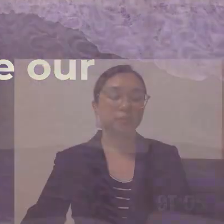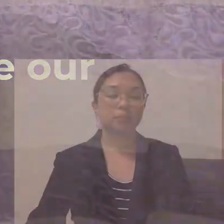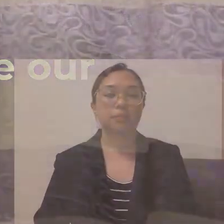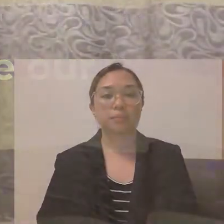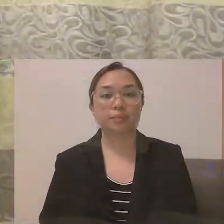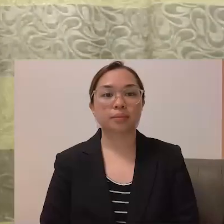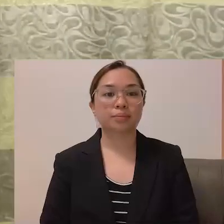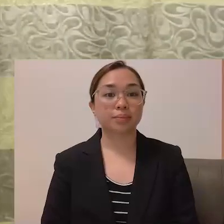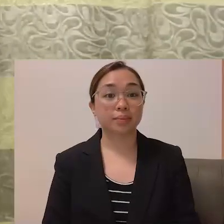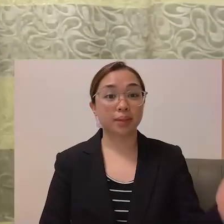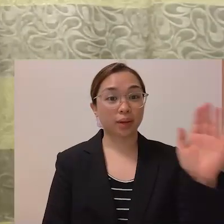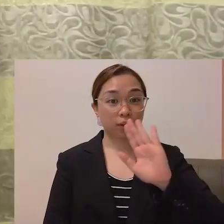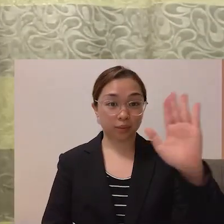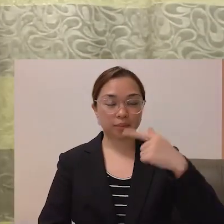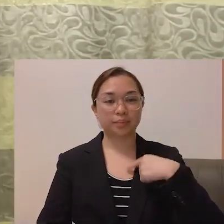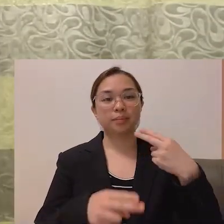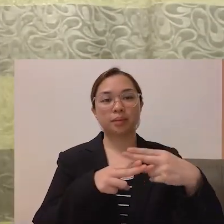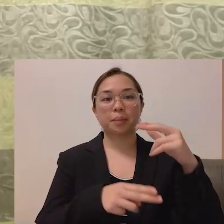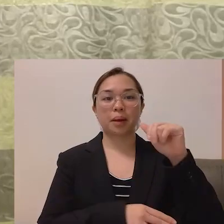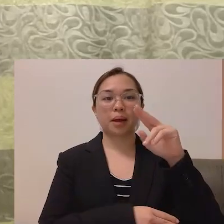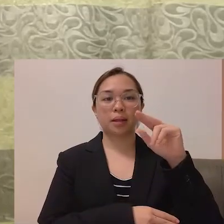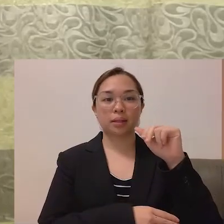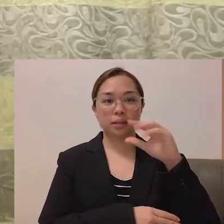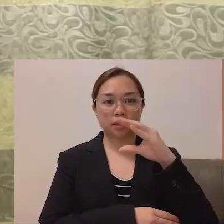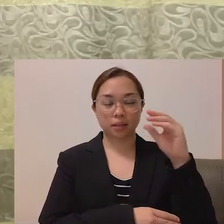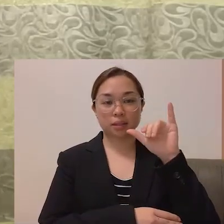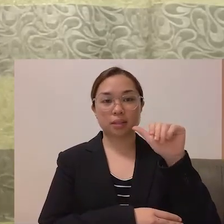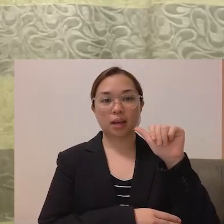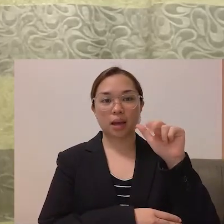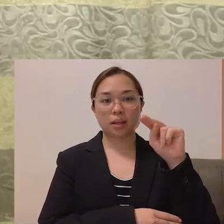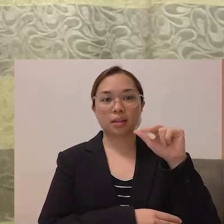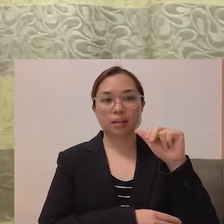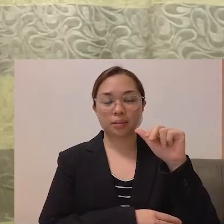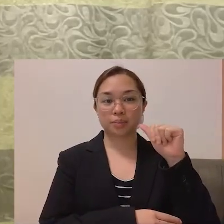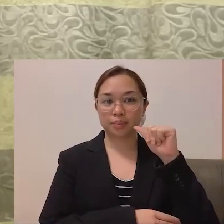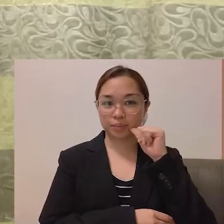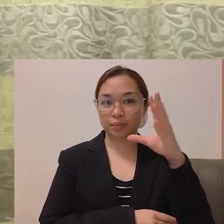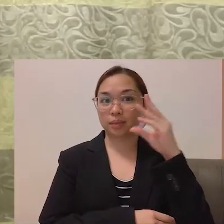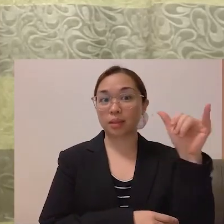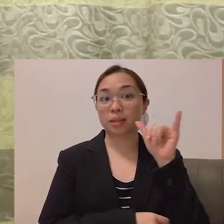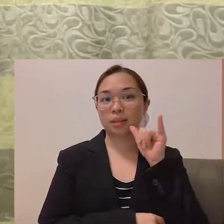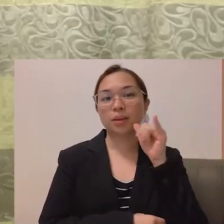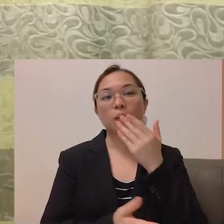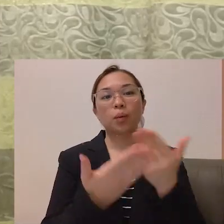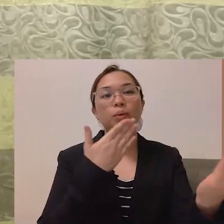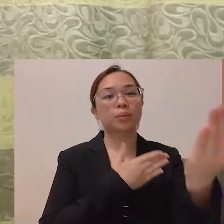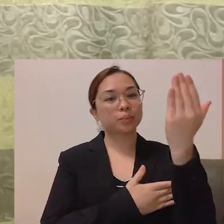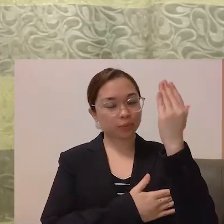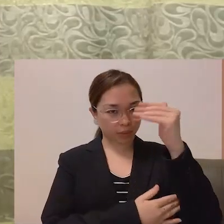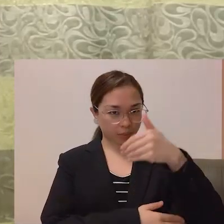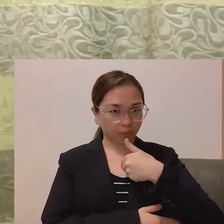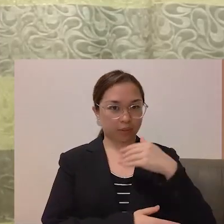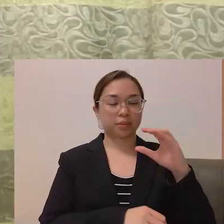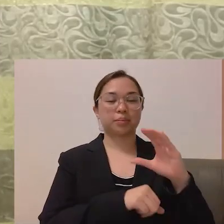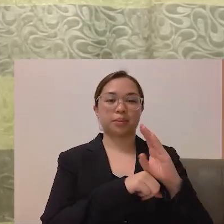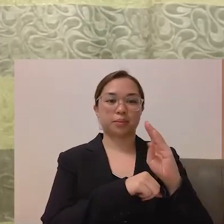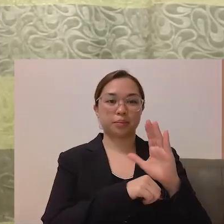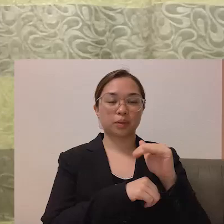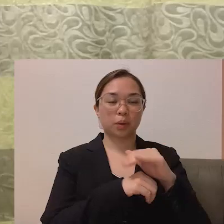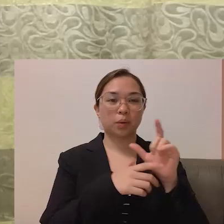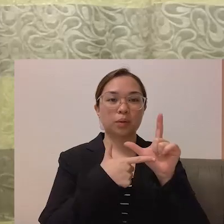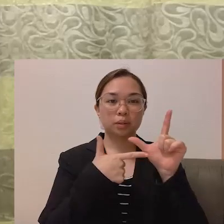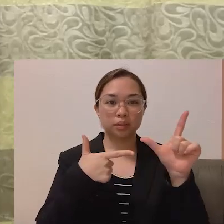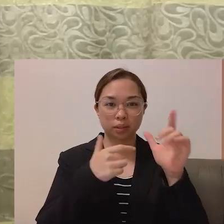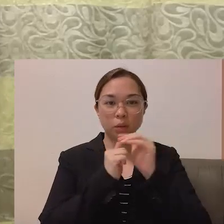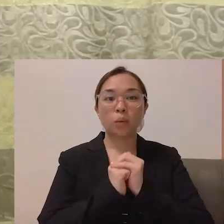Hello, I'm Anna. At ako naman po si Anna. Good morning. And welcome to CCBC's online